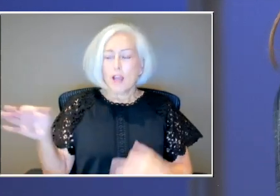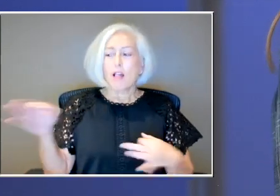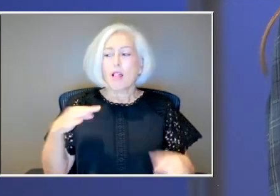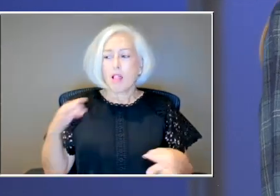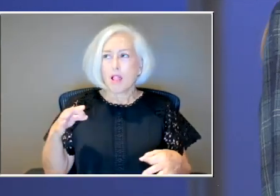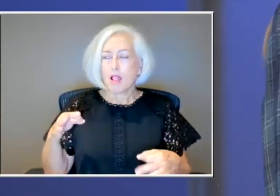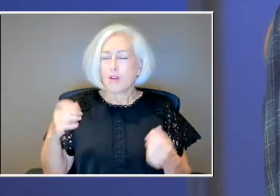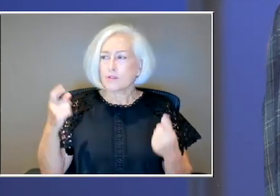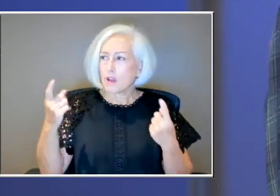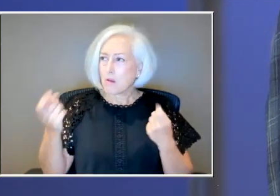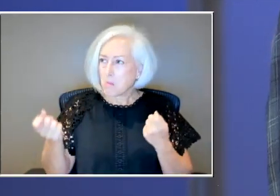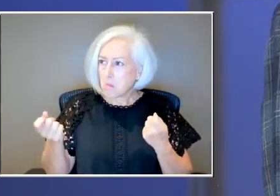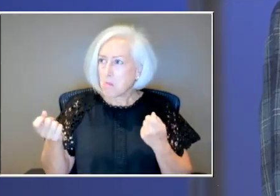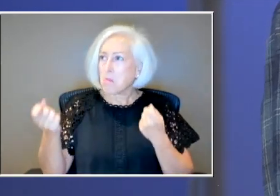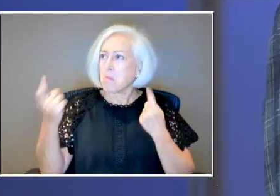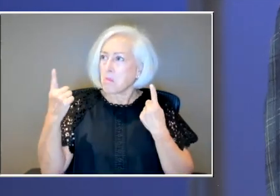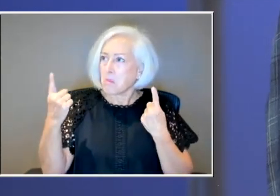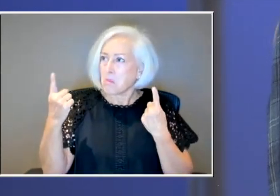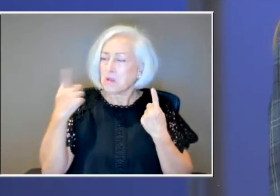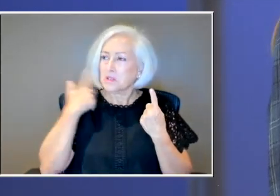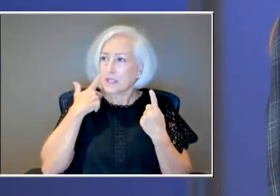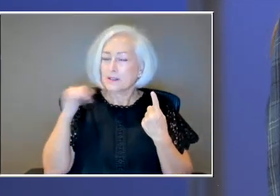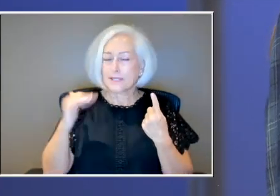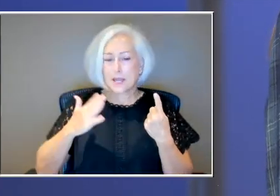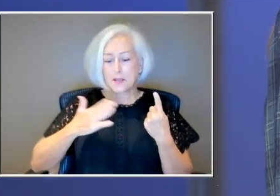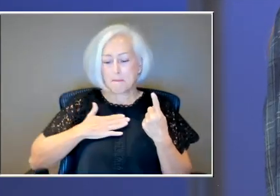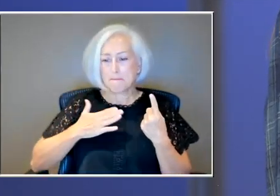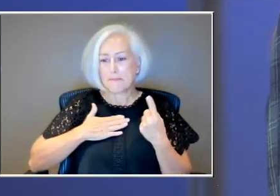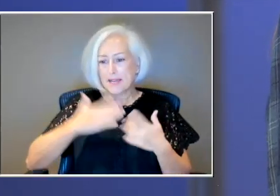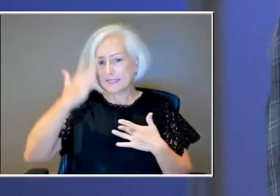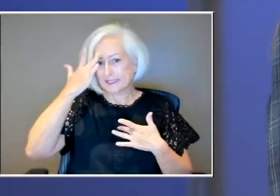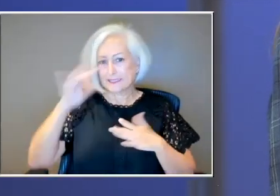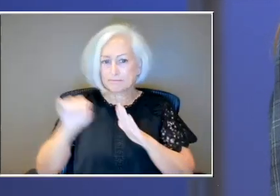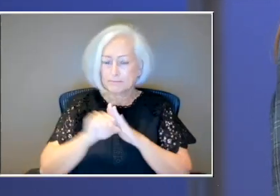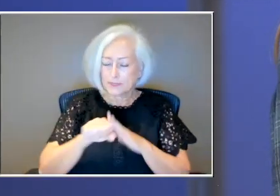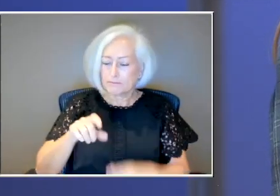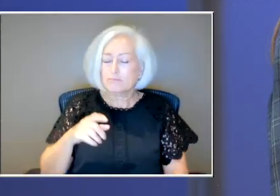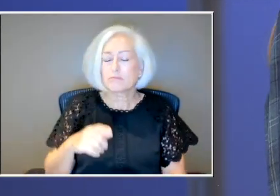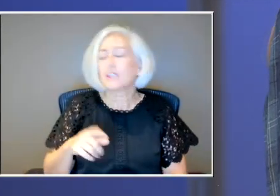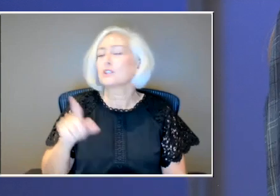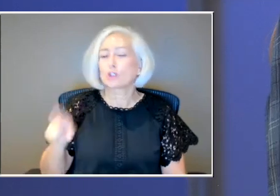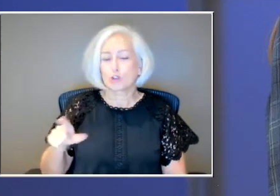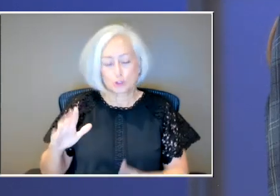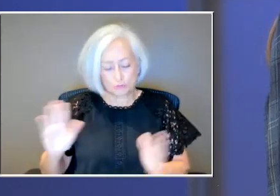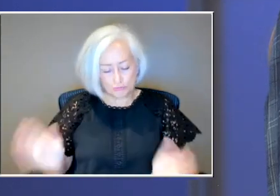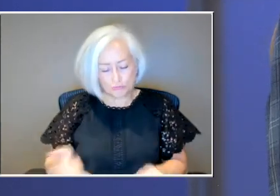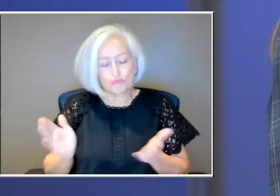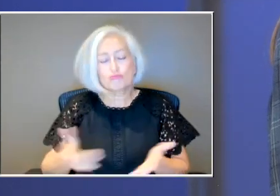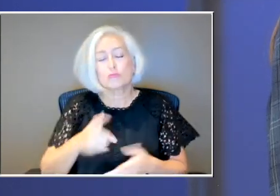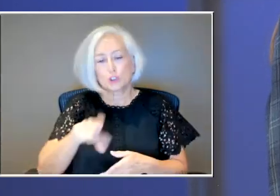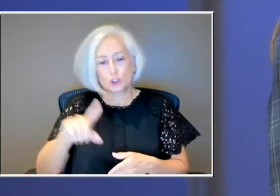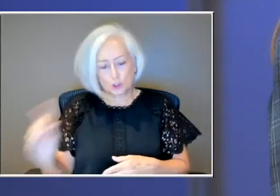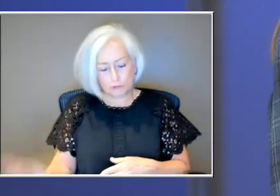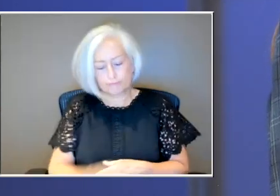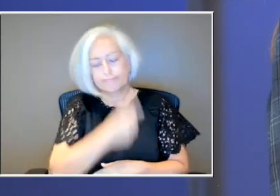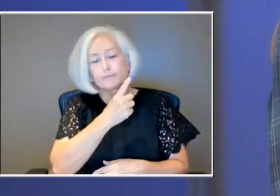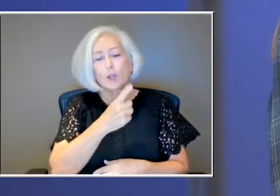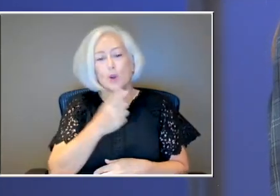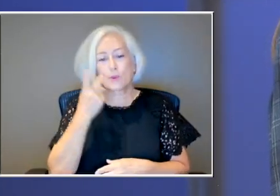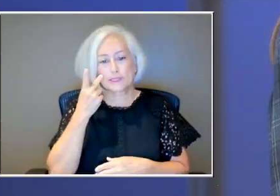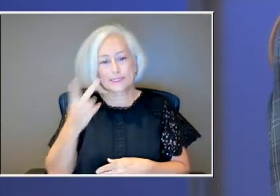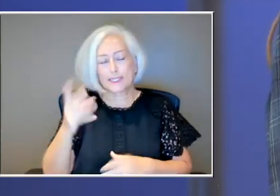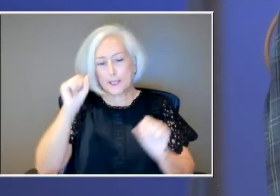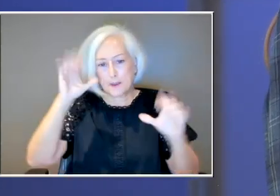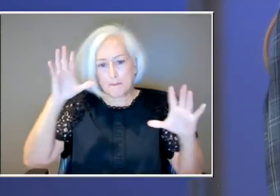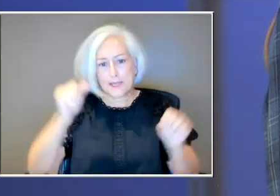oh, that sounds a lot like my symptoms. And she's the one that encouraged me, like, okay, well, I know this amazing specialist,